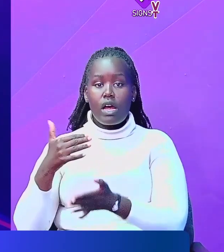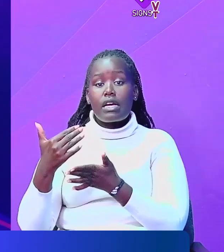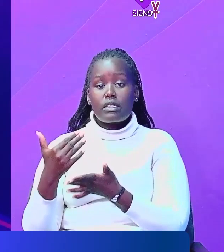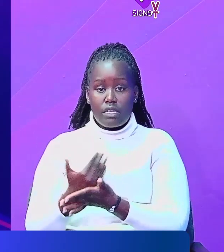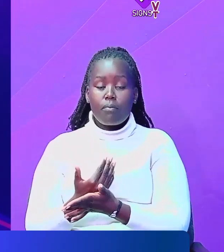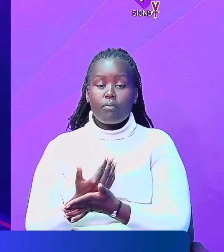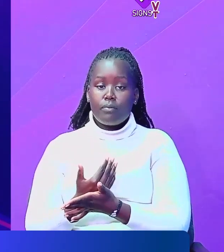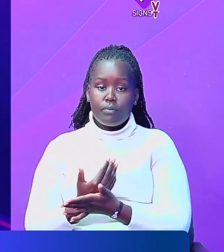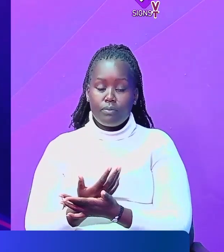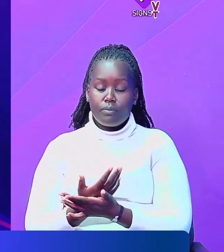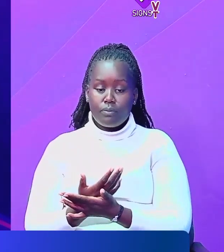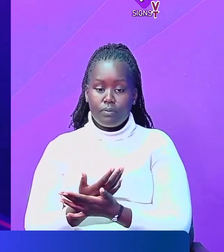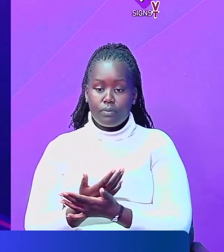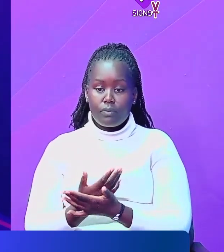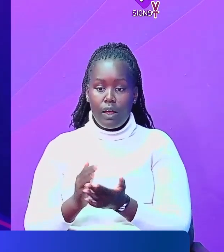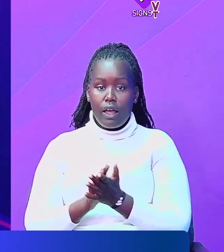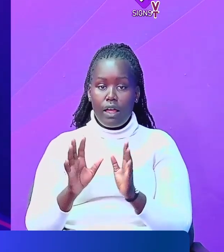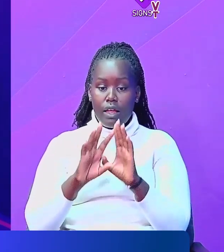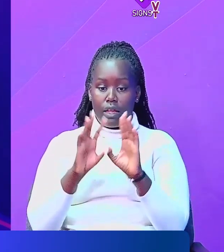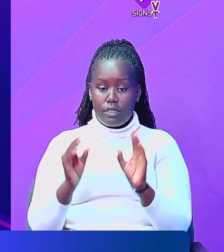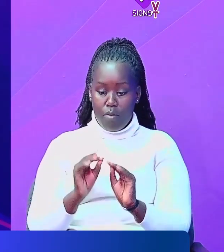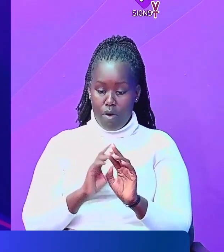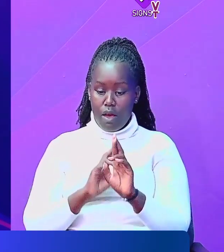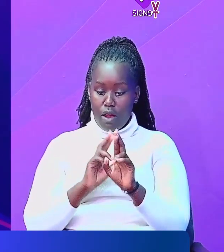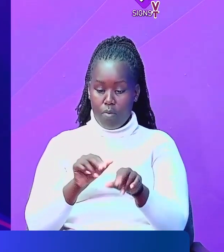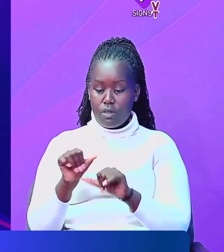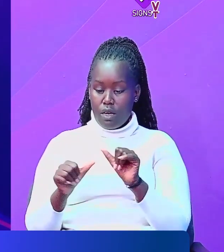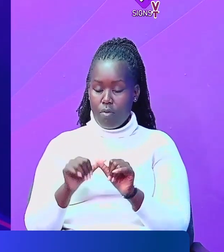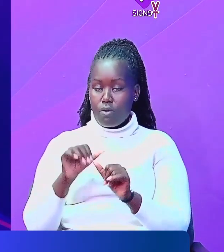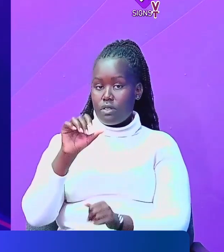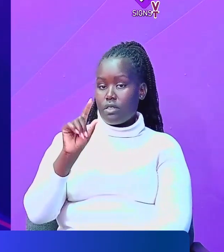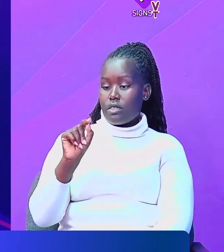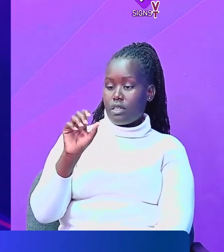is a summed up report about the